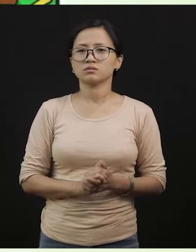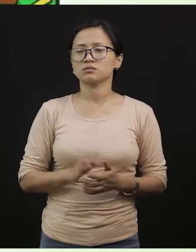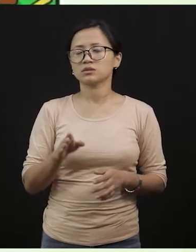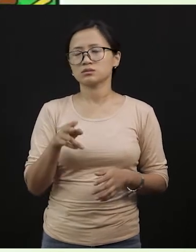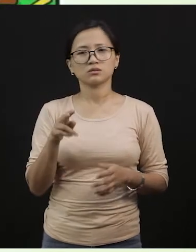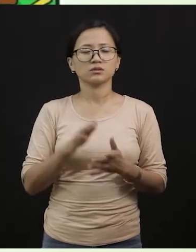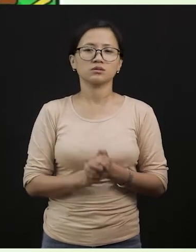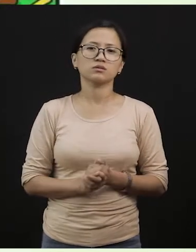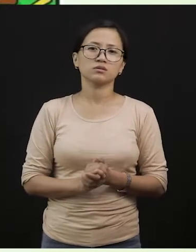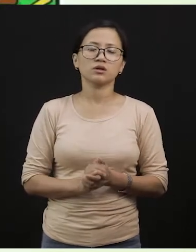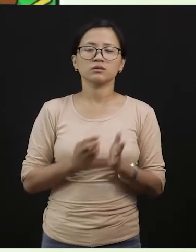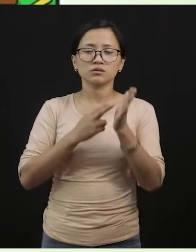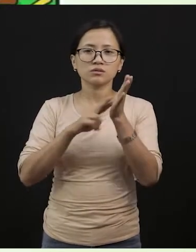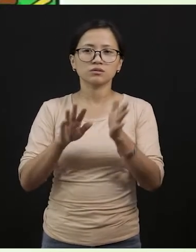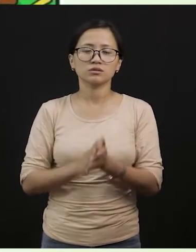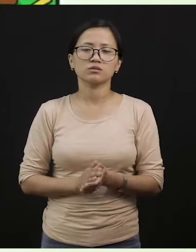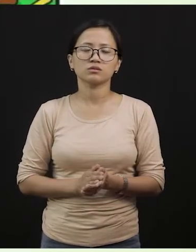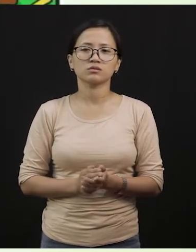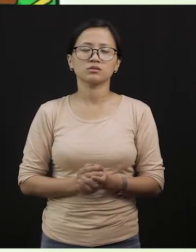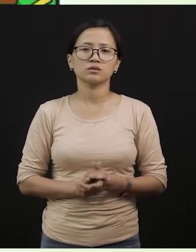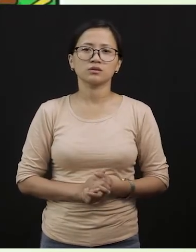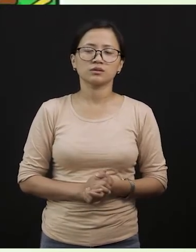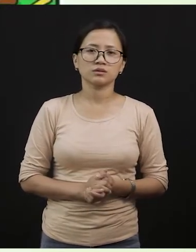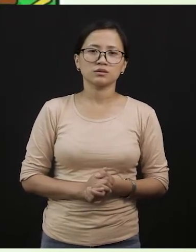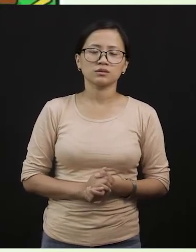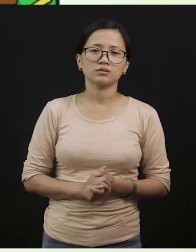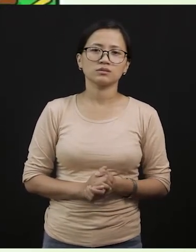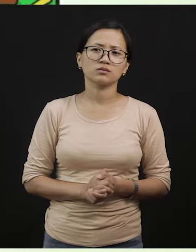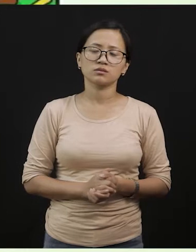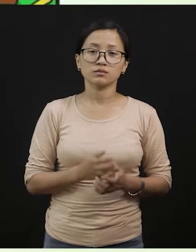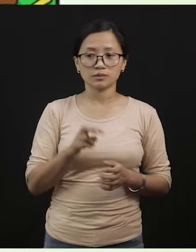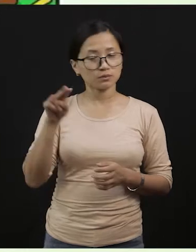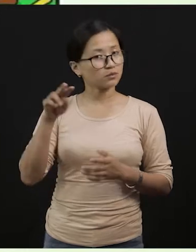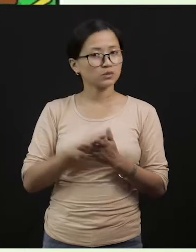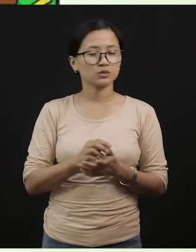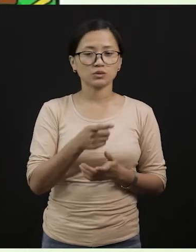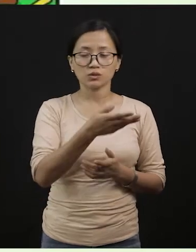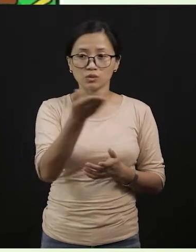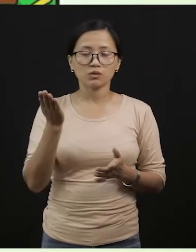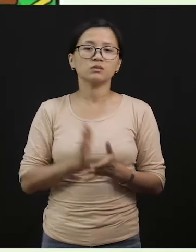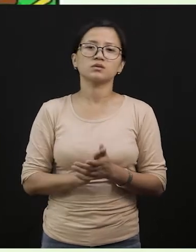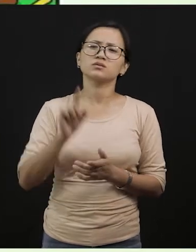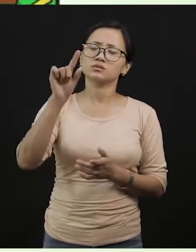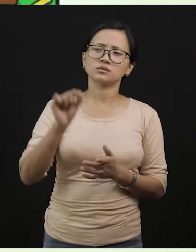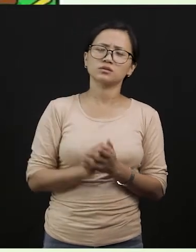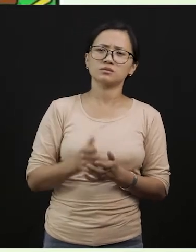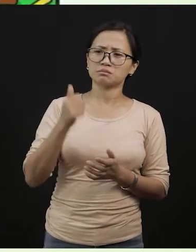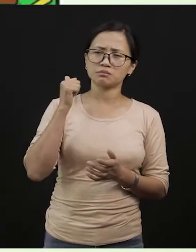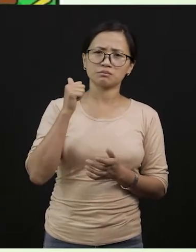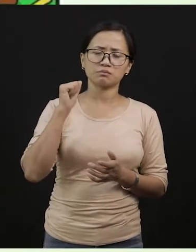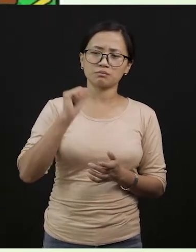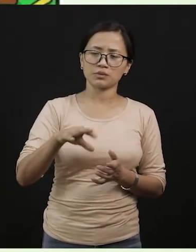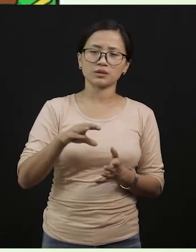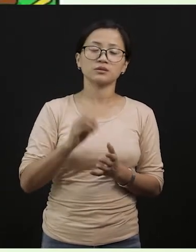nobody who can see him or her, you are doing a bad deed, okay? you are doing a bad deed, because good deed